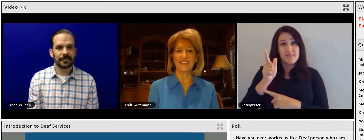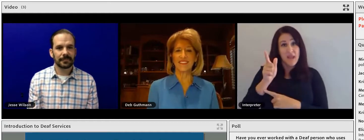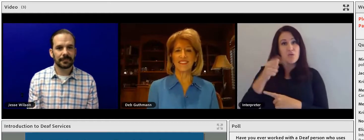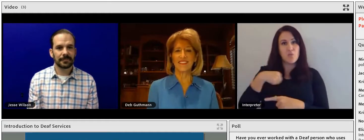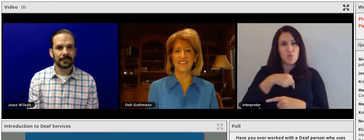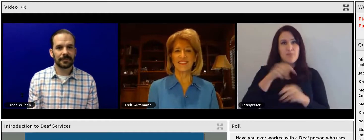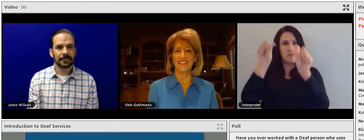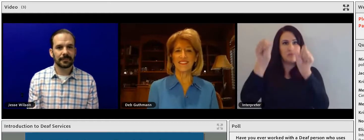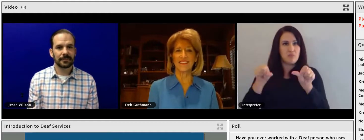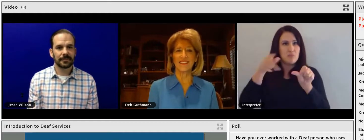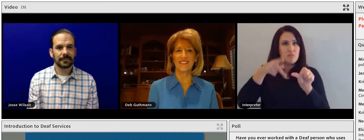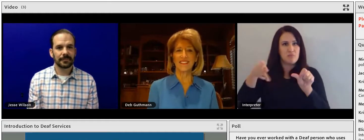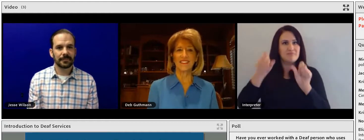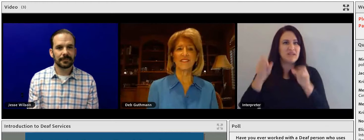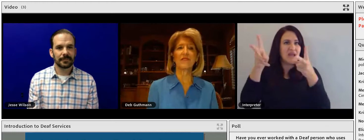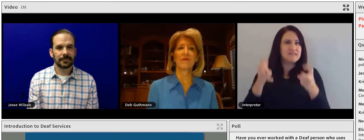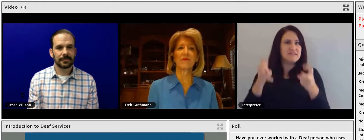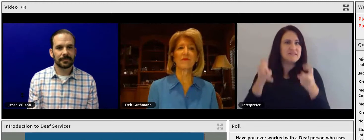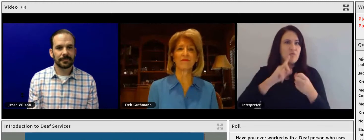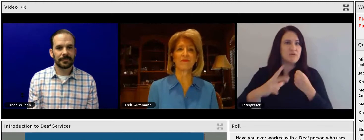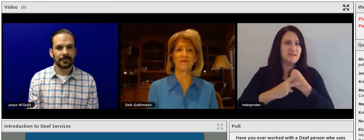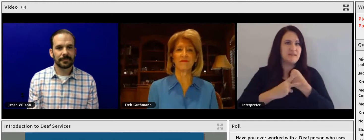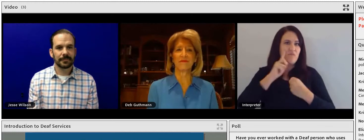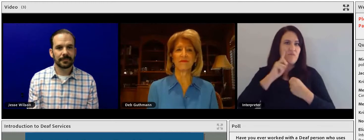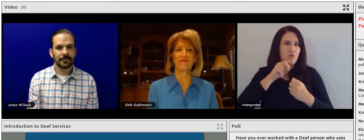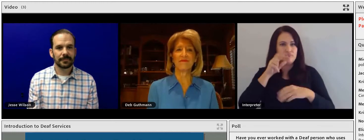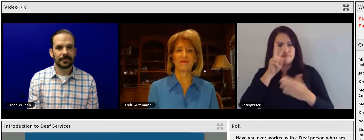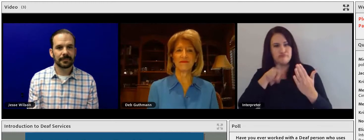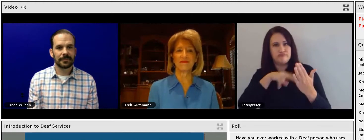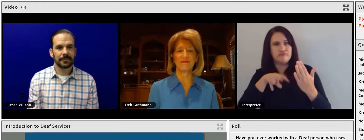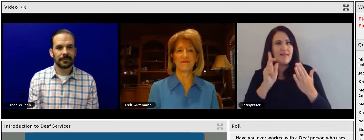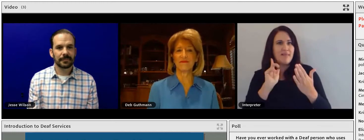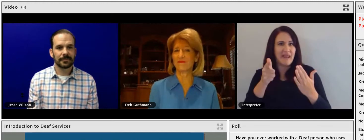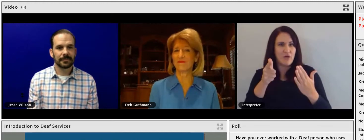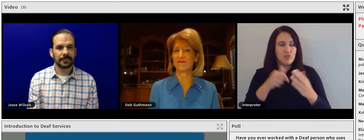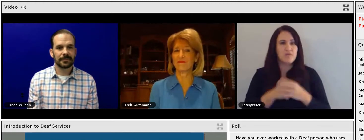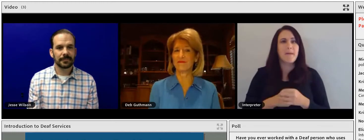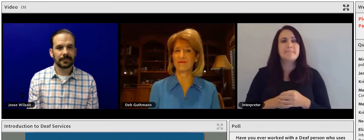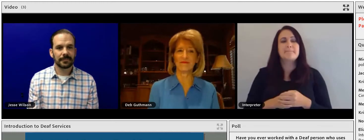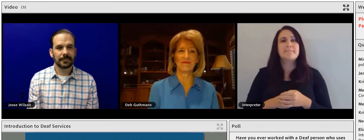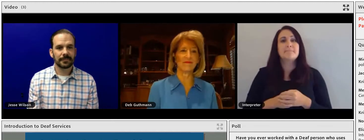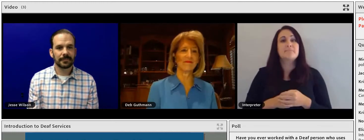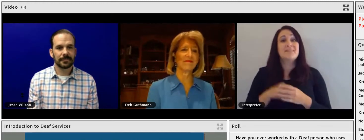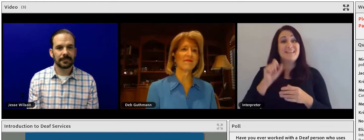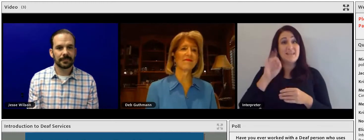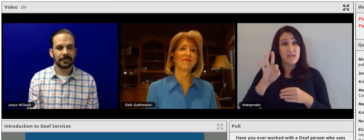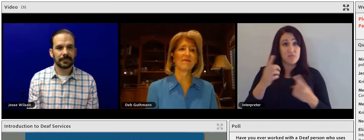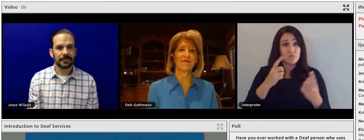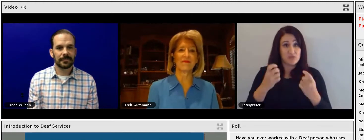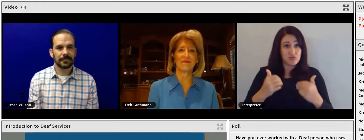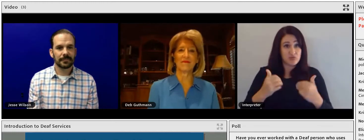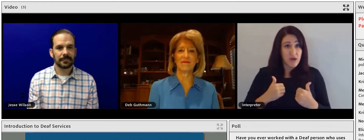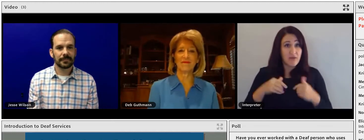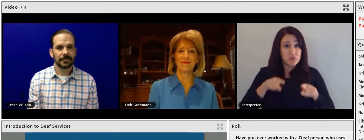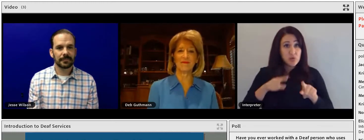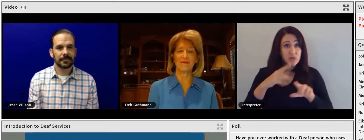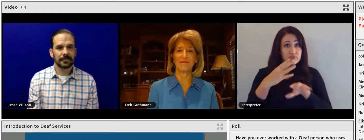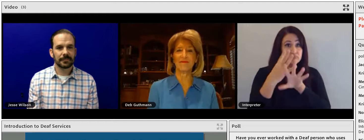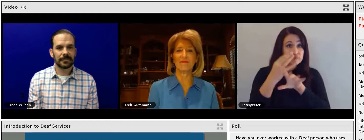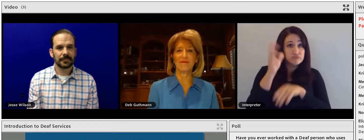downloading the PowerPoint so that you can save it for reference later. We ask that if you have questions during the webinar that you type them in the